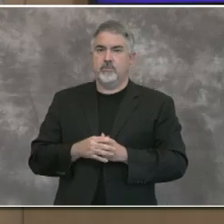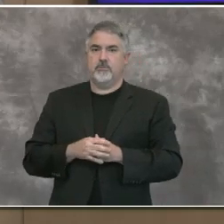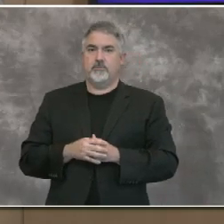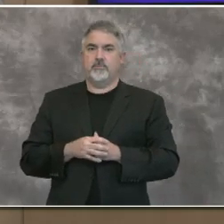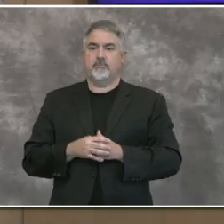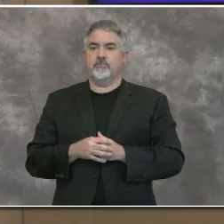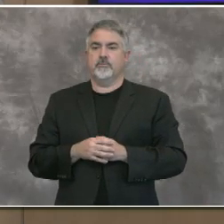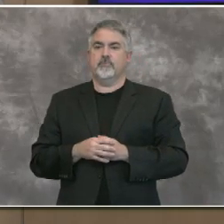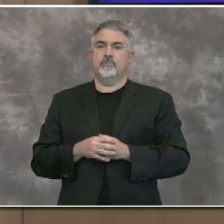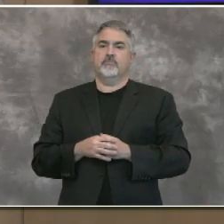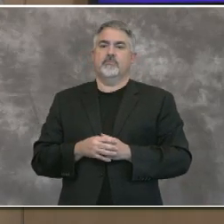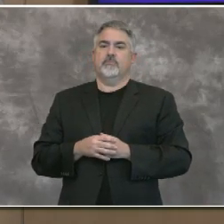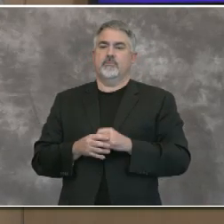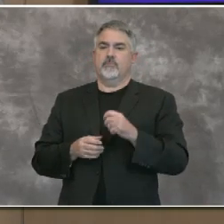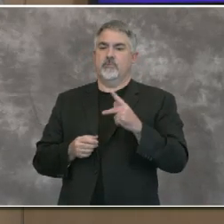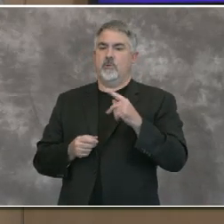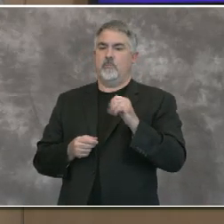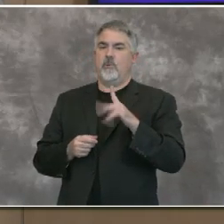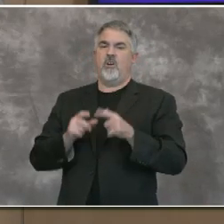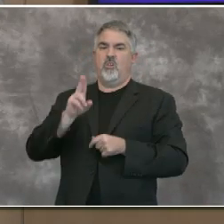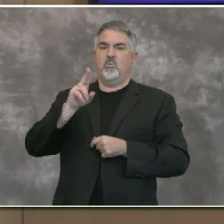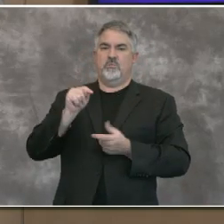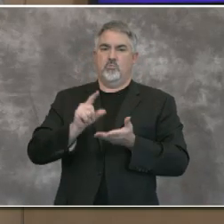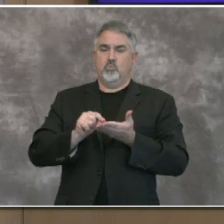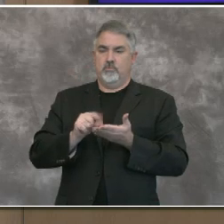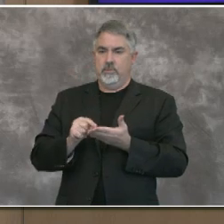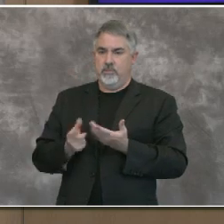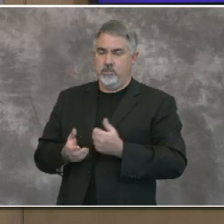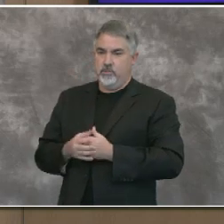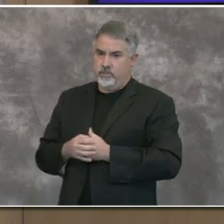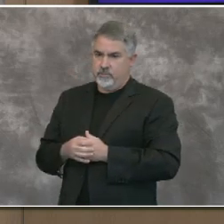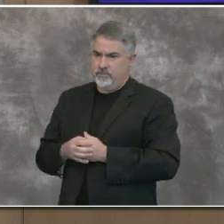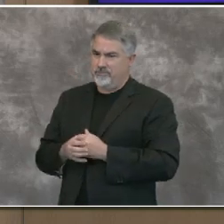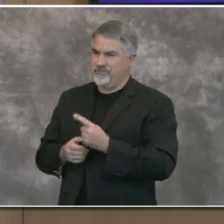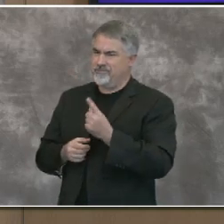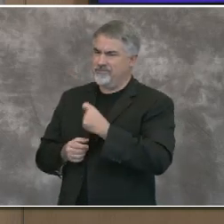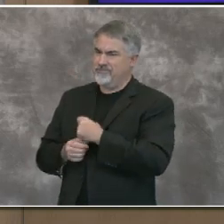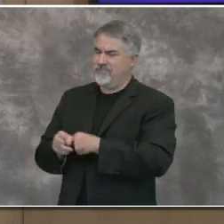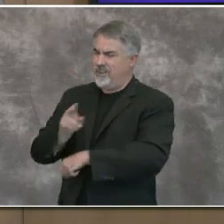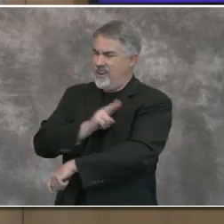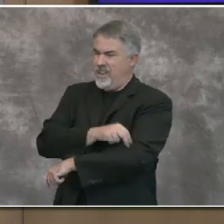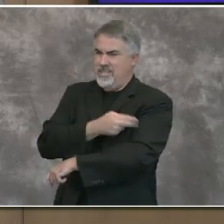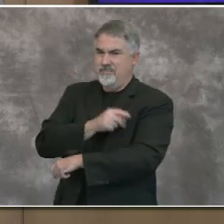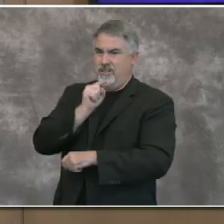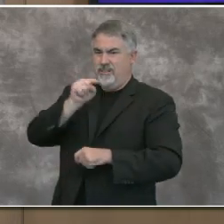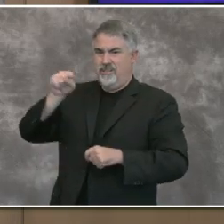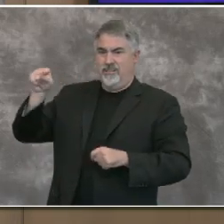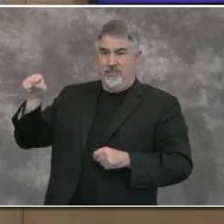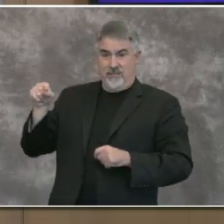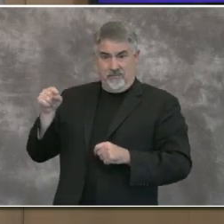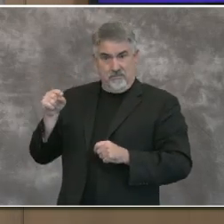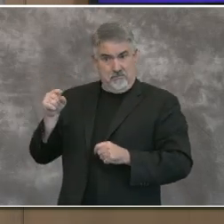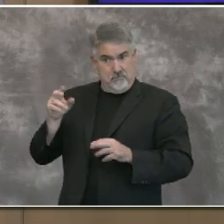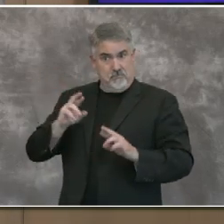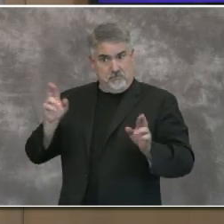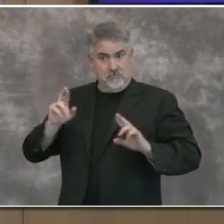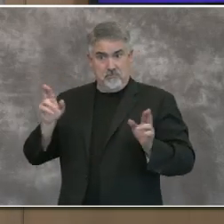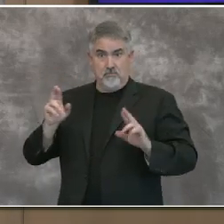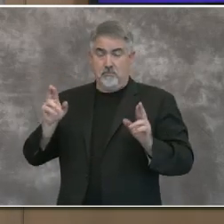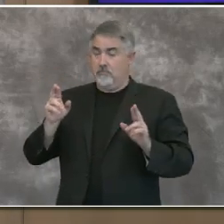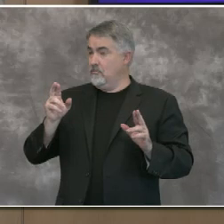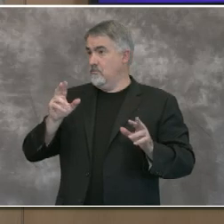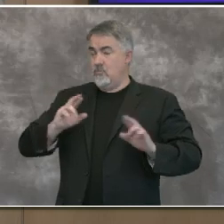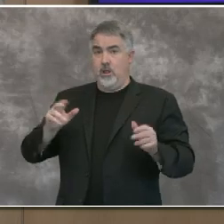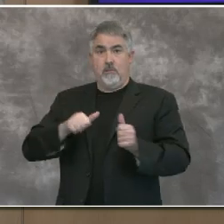Hi, this is Paul Sisson at the UT. Hospitals across our region have been preparing for a big surge now for, I'd say, more